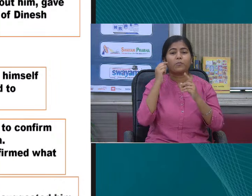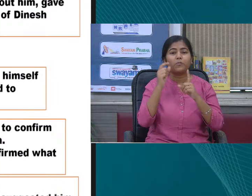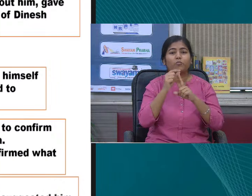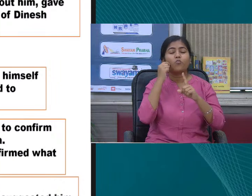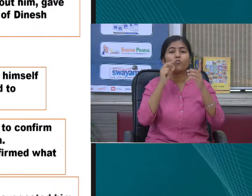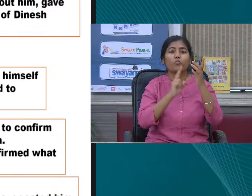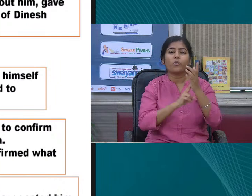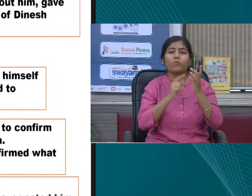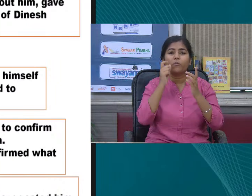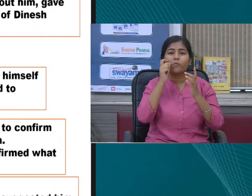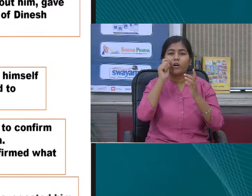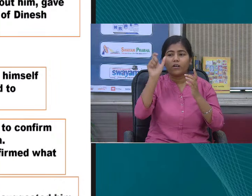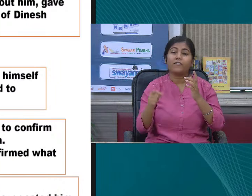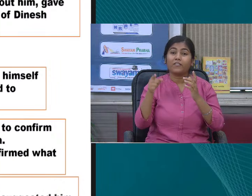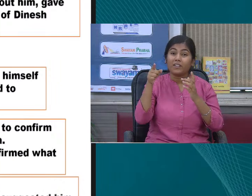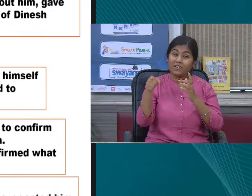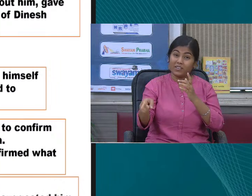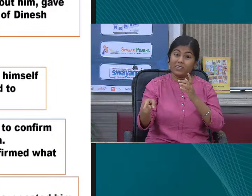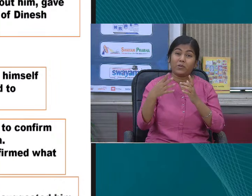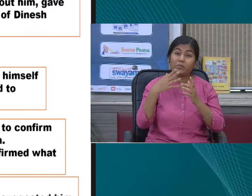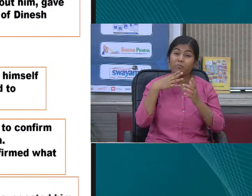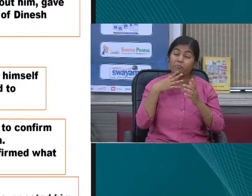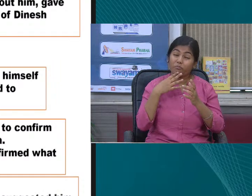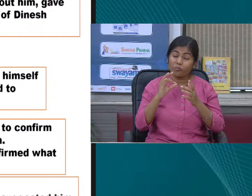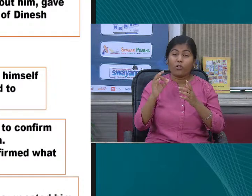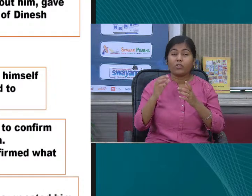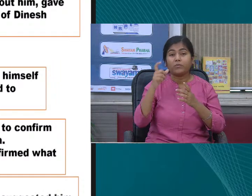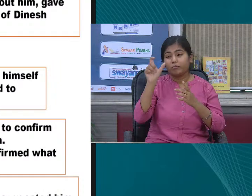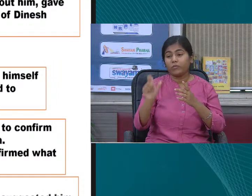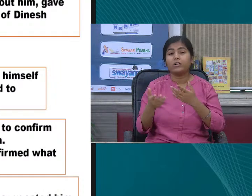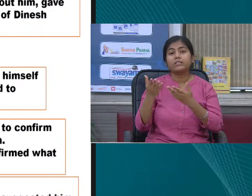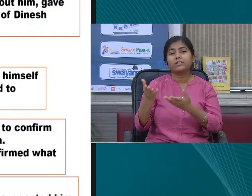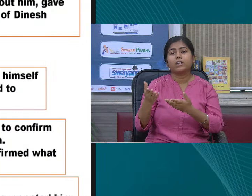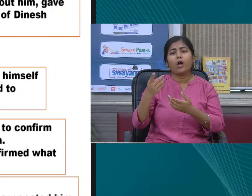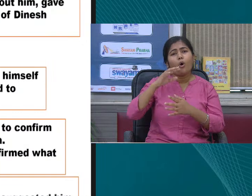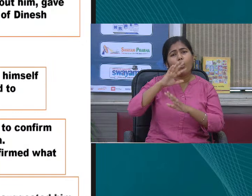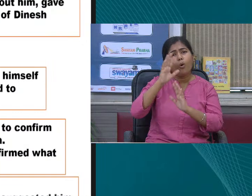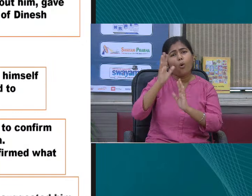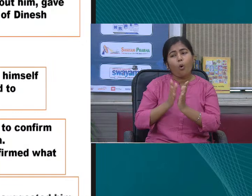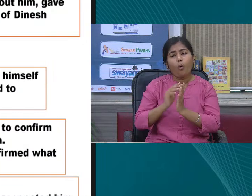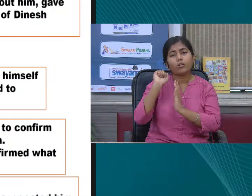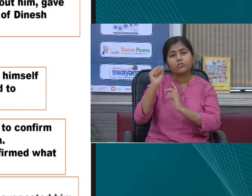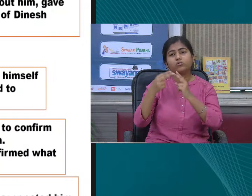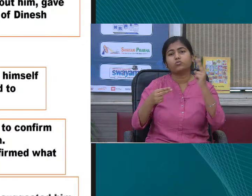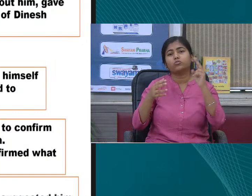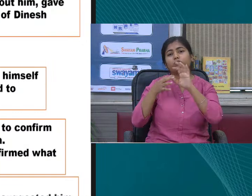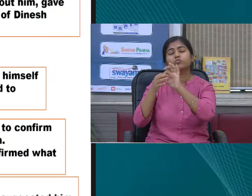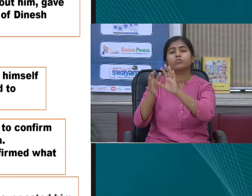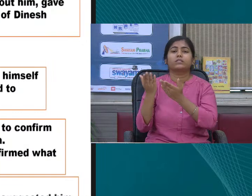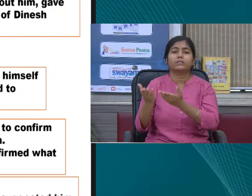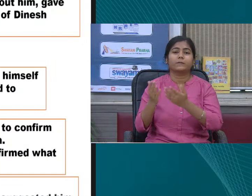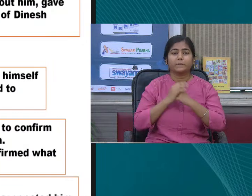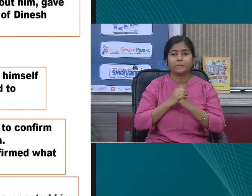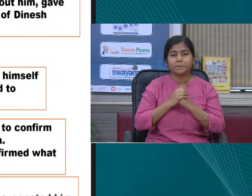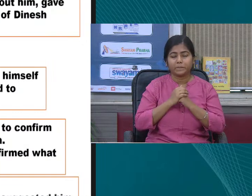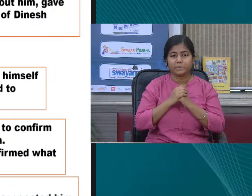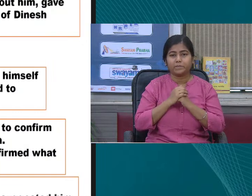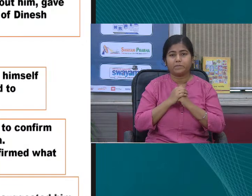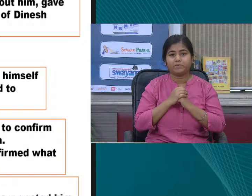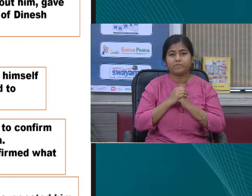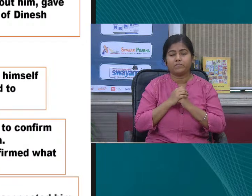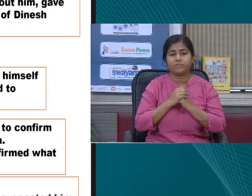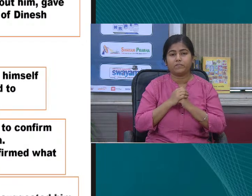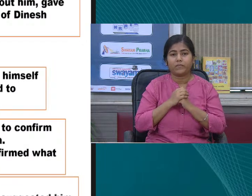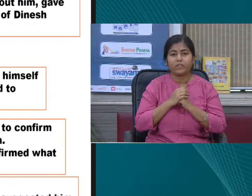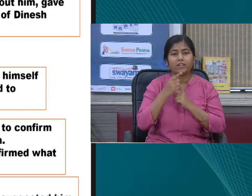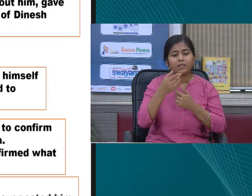he is the protagonist of this story. The whole story revolves around him. And he meets, Ghosh in